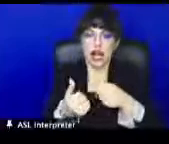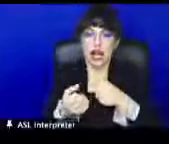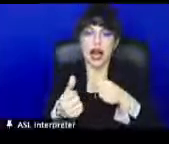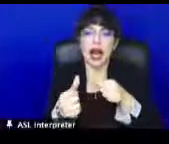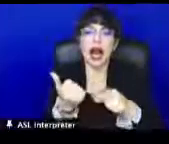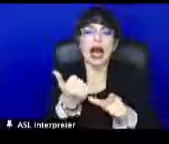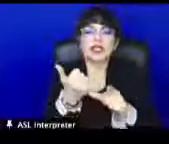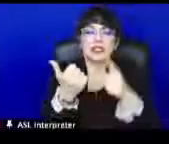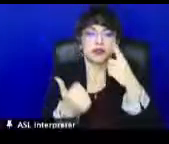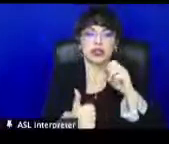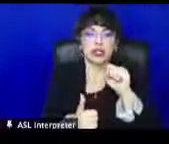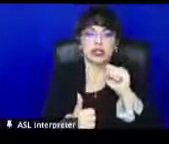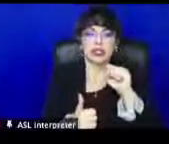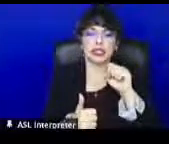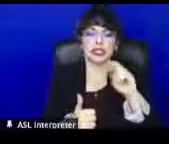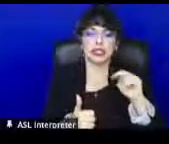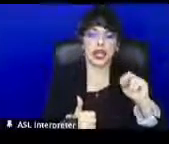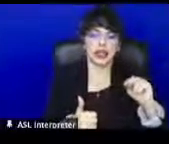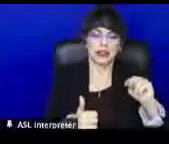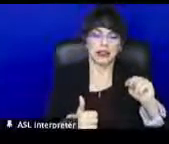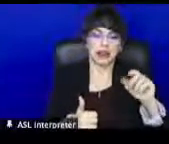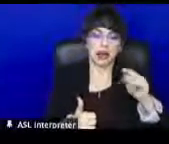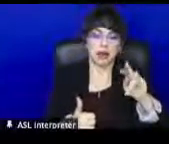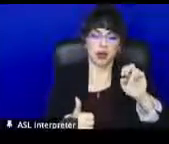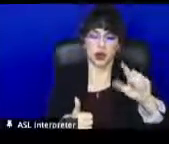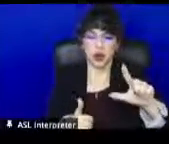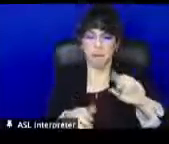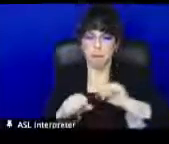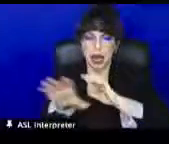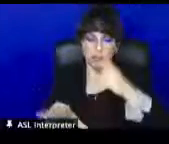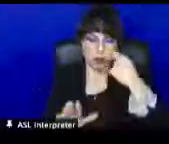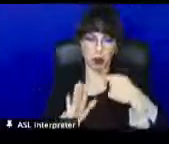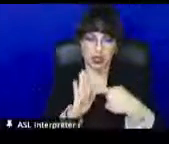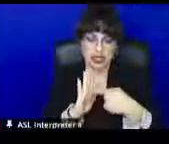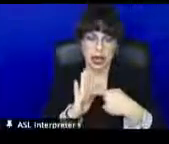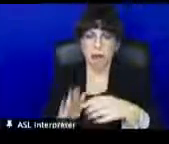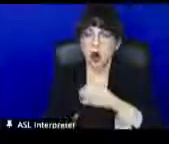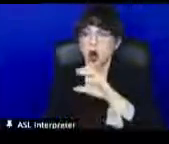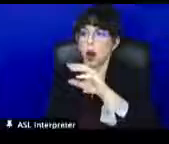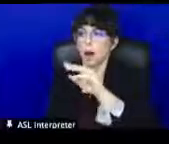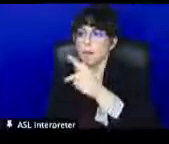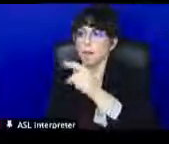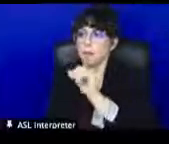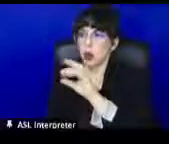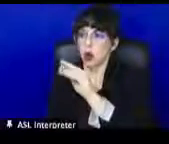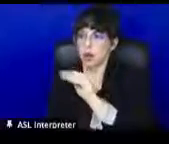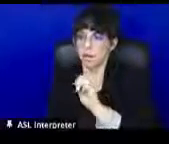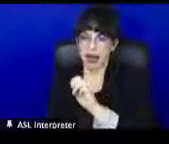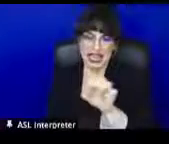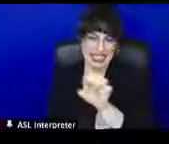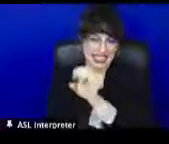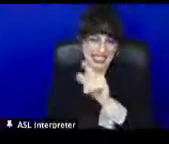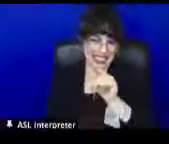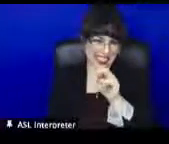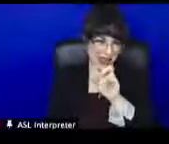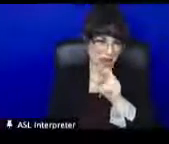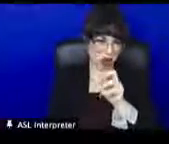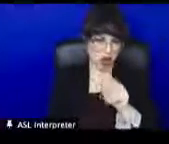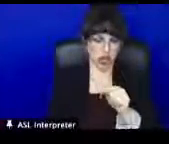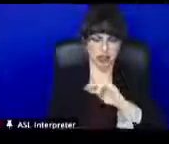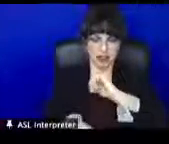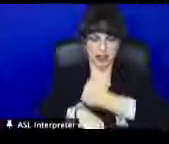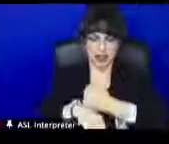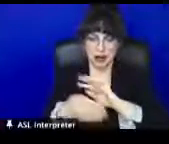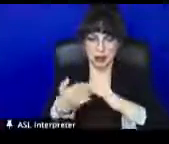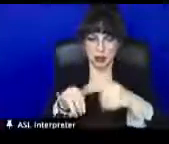that commission that the foothill cities from Pacoima east to Claremont formed a community of interest based on their